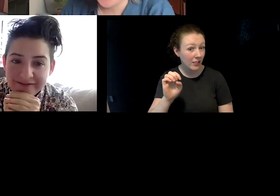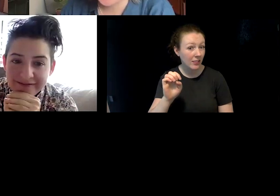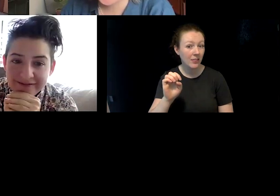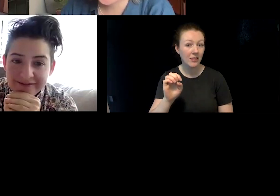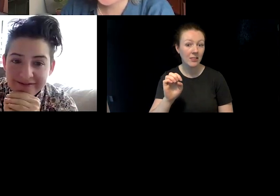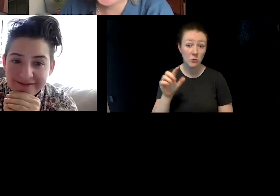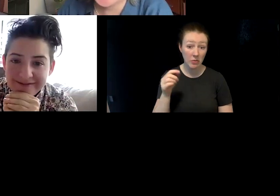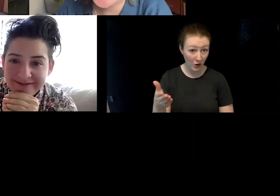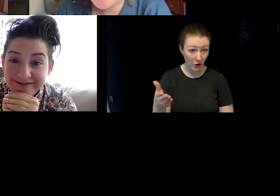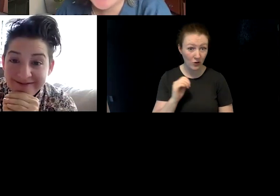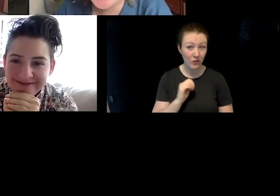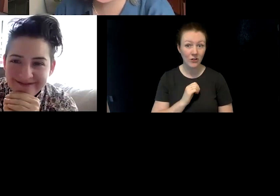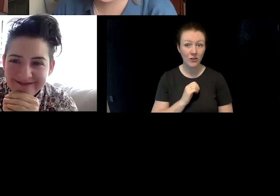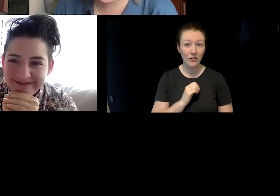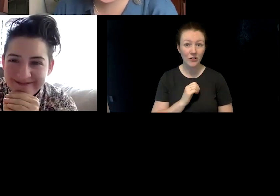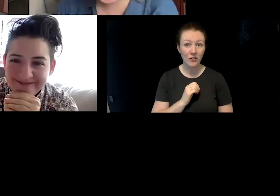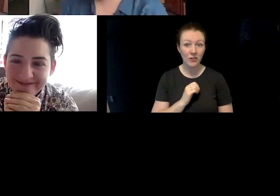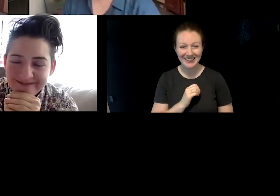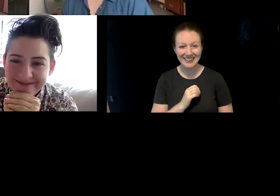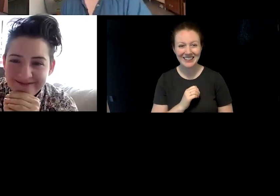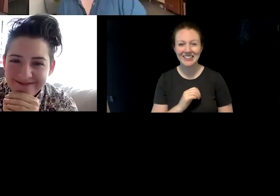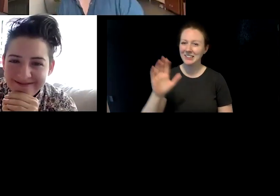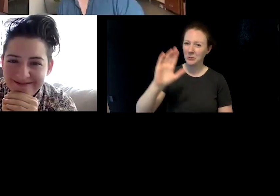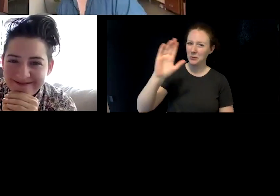are you there? Hello. There you are.